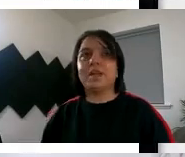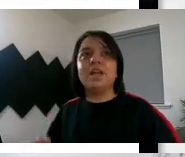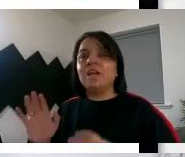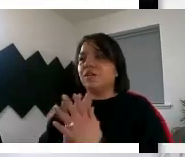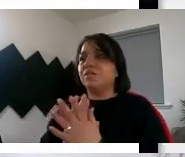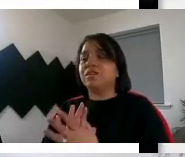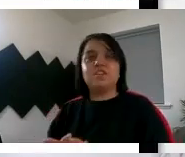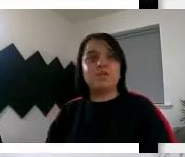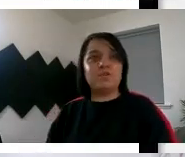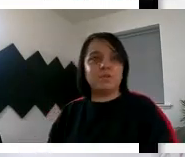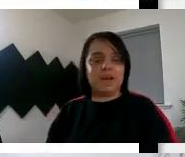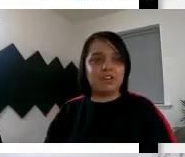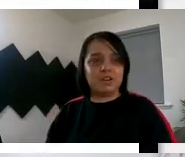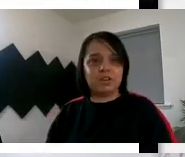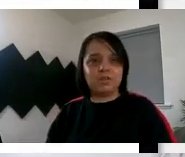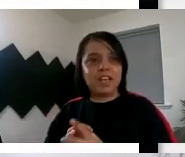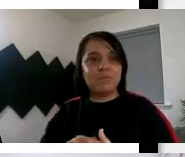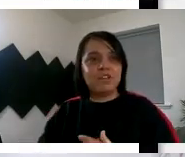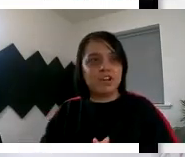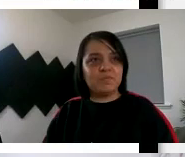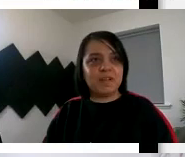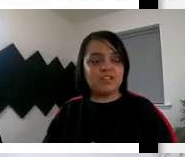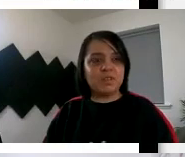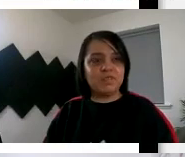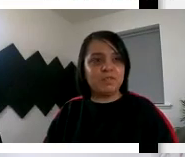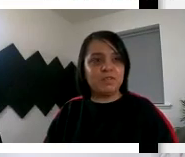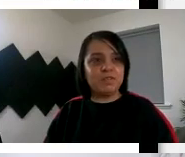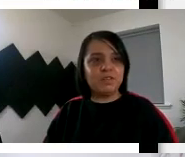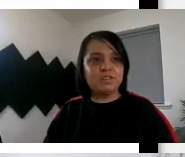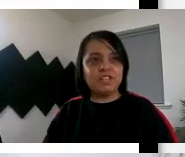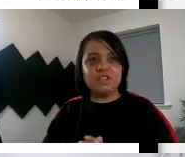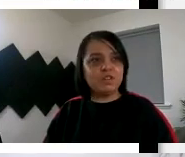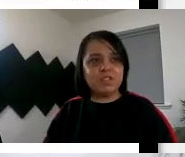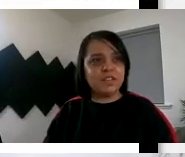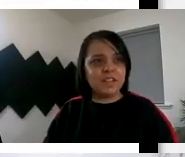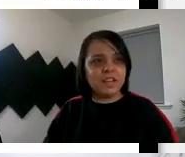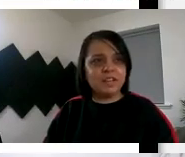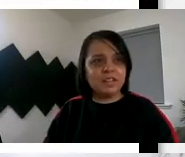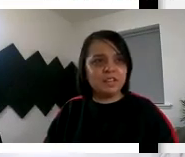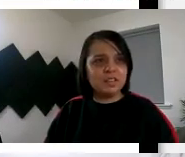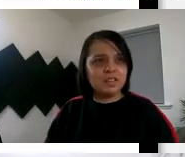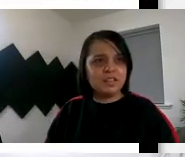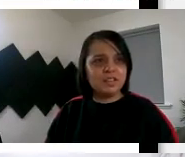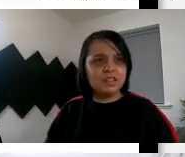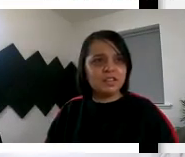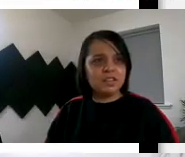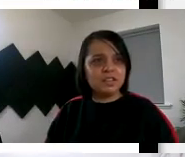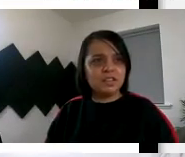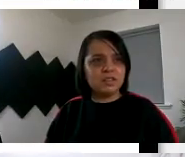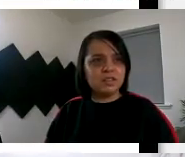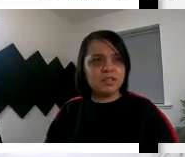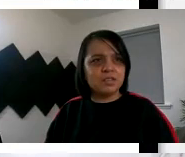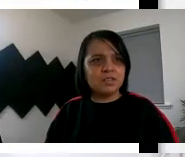Okay. So there's another one called Makaton. Has anybody heard of Makaton before? Is it used in Kenya?